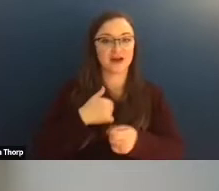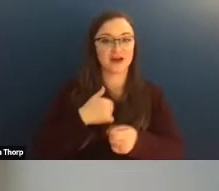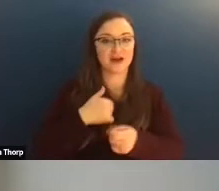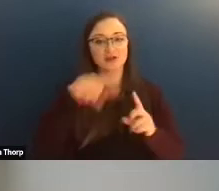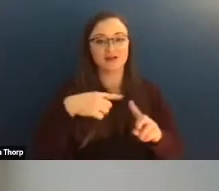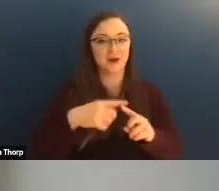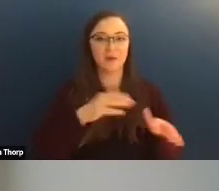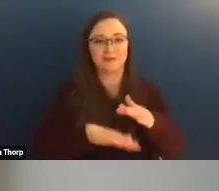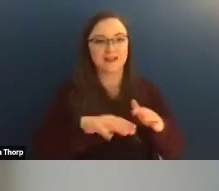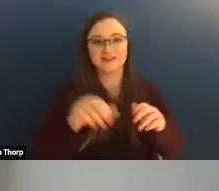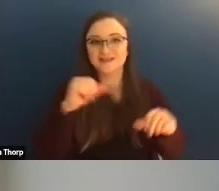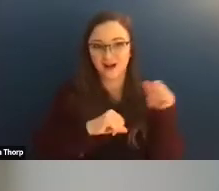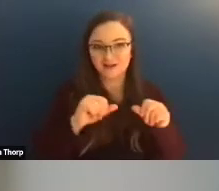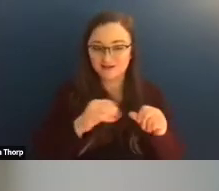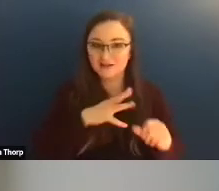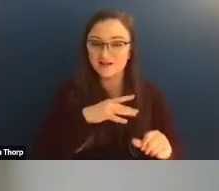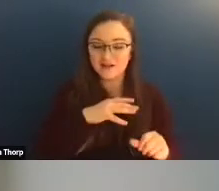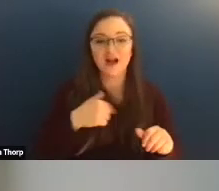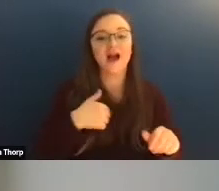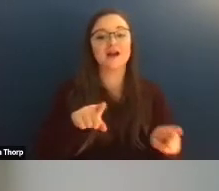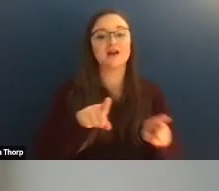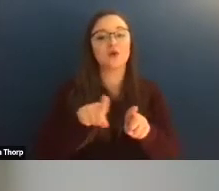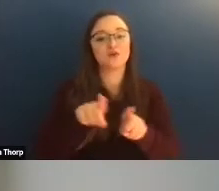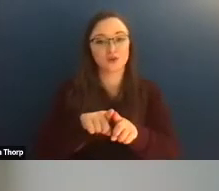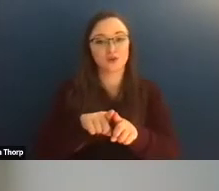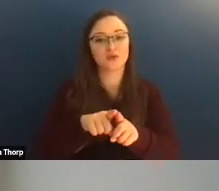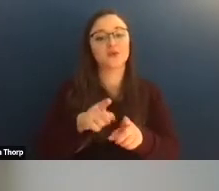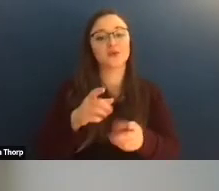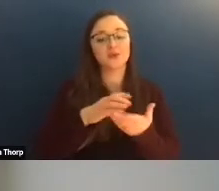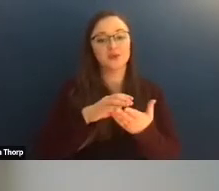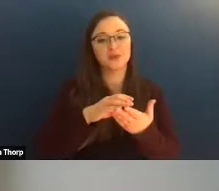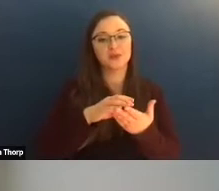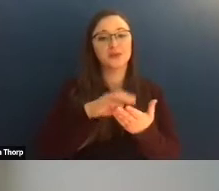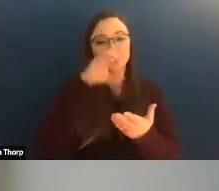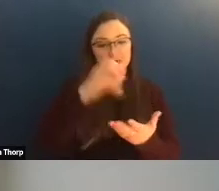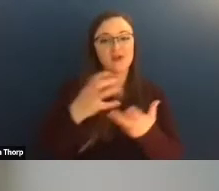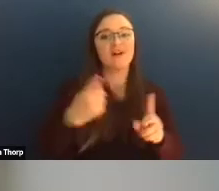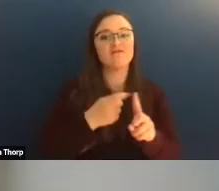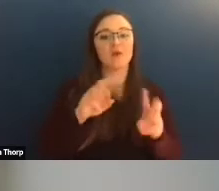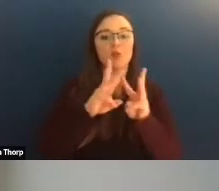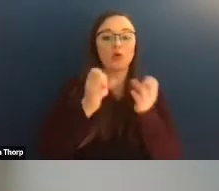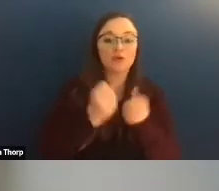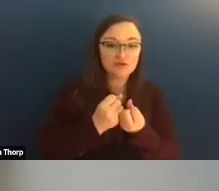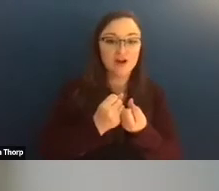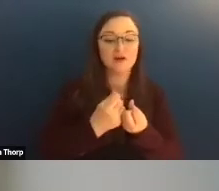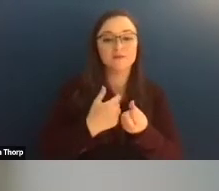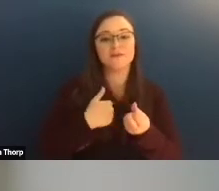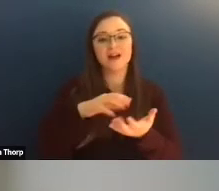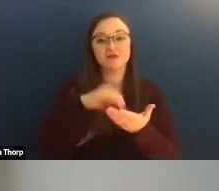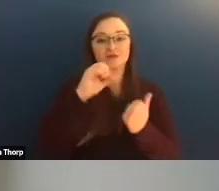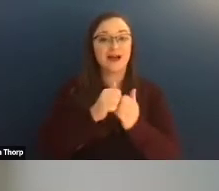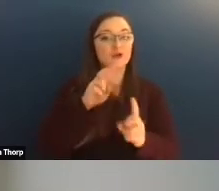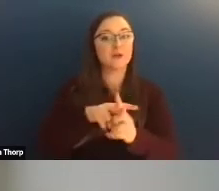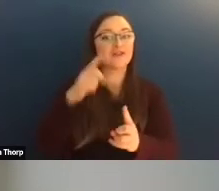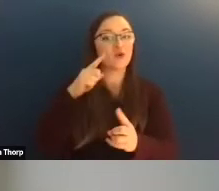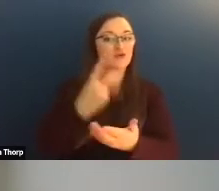basic science. Also through a lot of great workshops, I learned how to apply for graduate